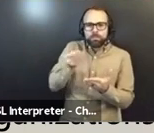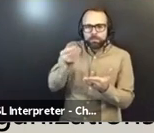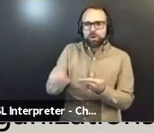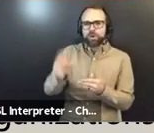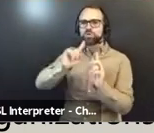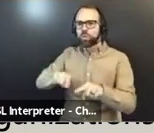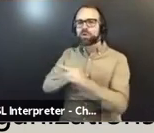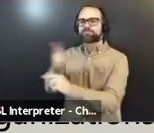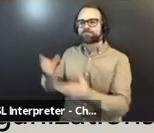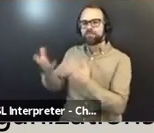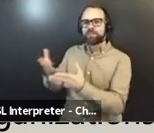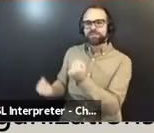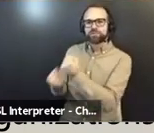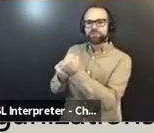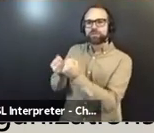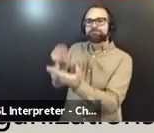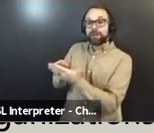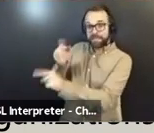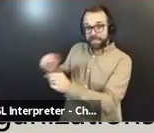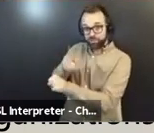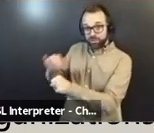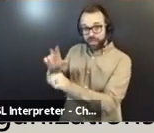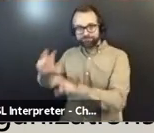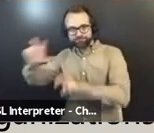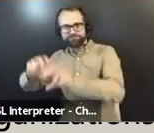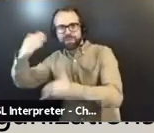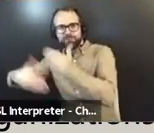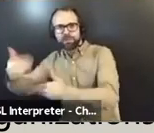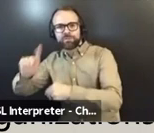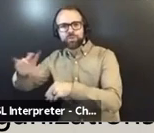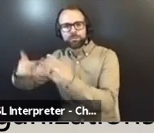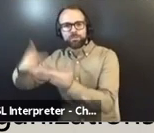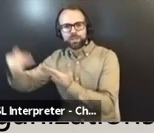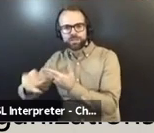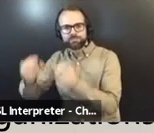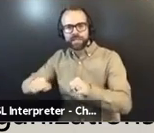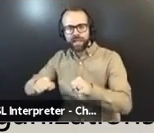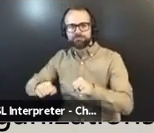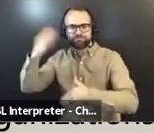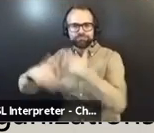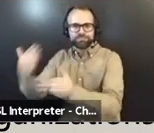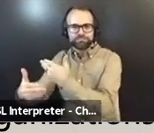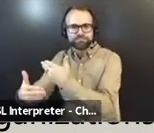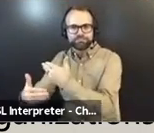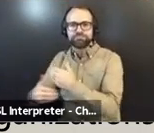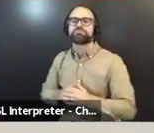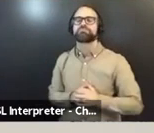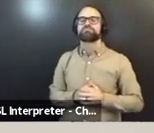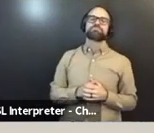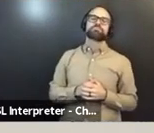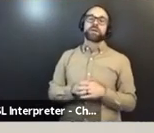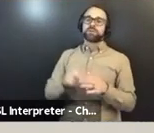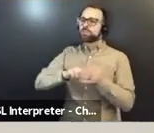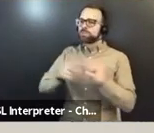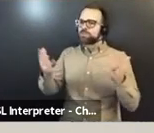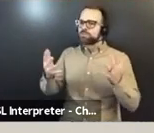provide financing so you can go leverage that and go do that project there and hit the goals. So that means, again,